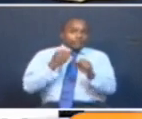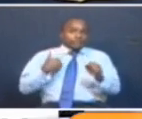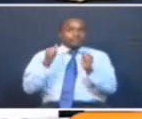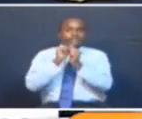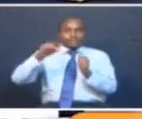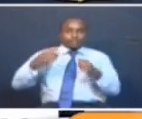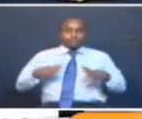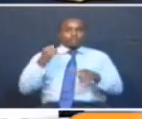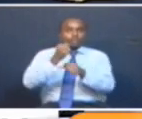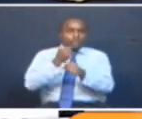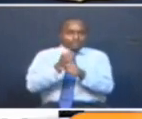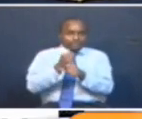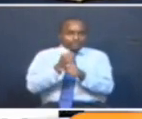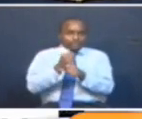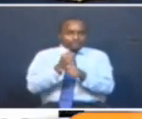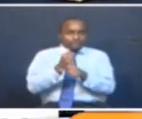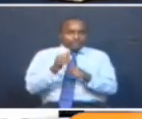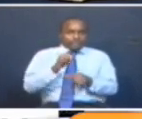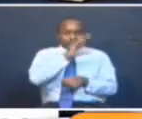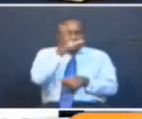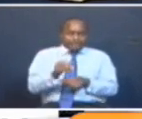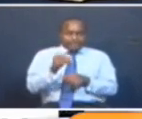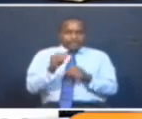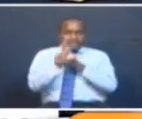And while we're in Africa, 16 countries,